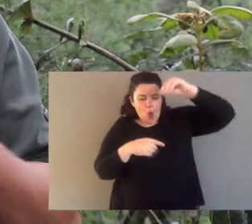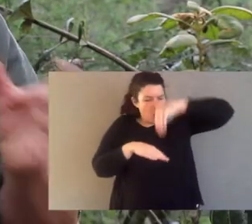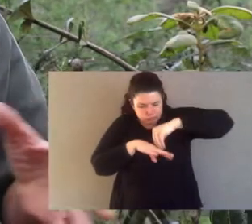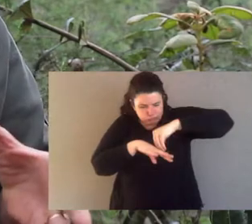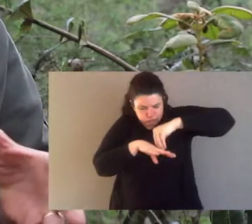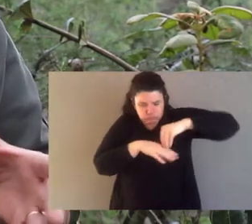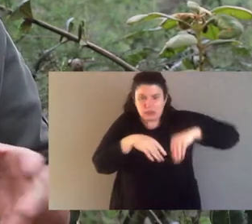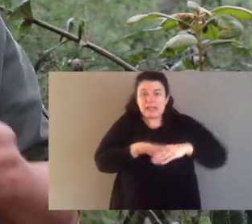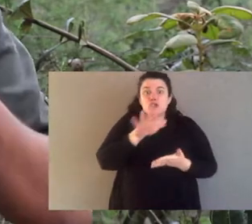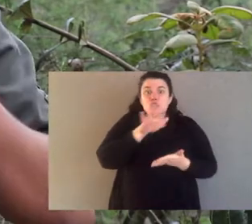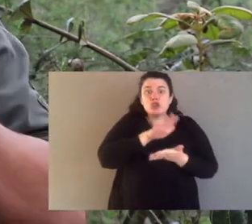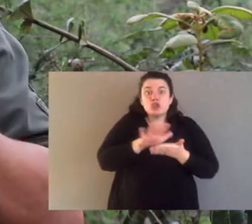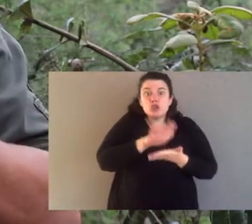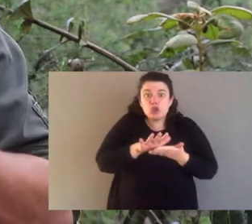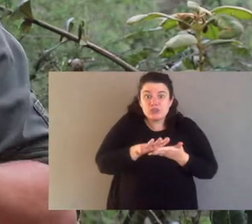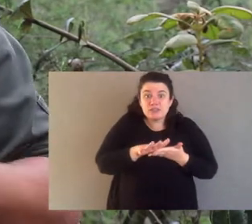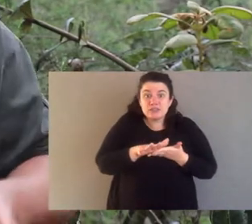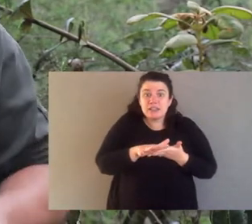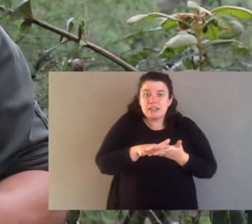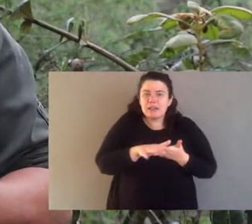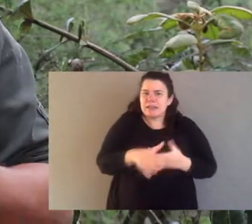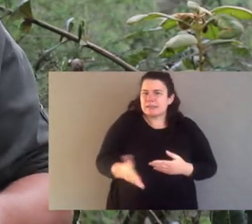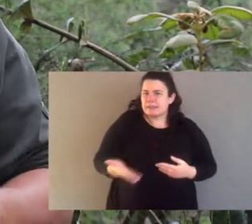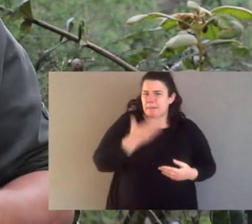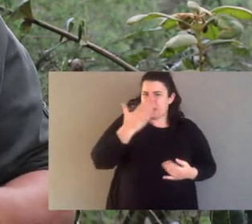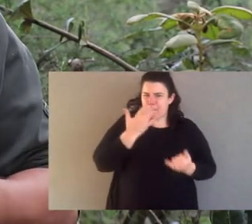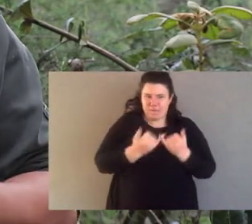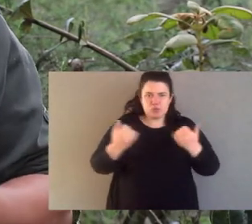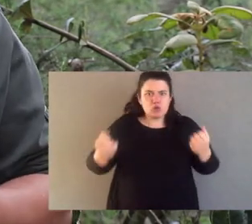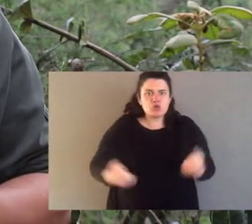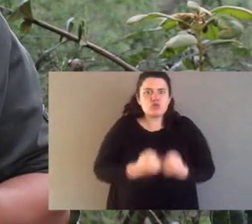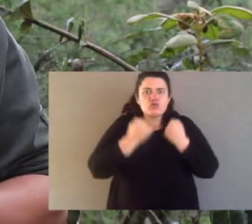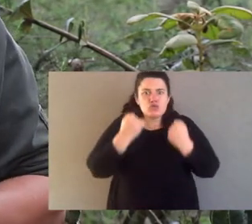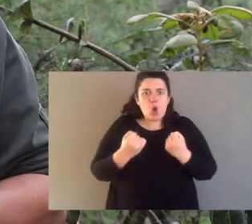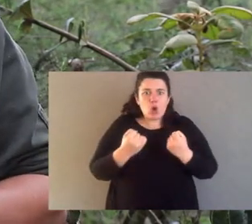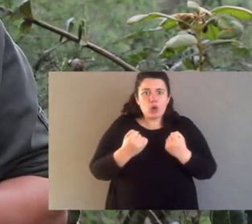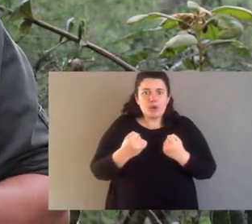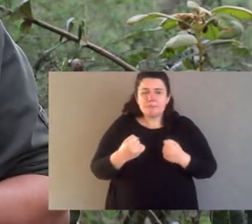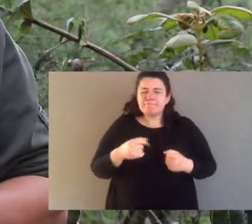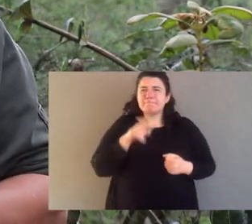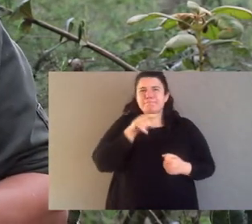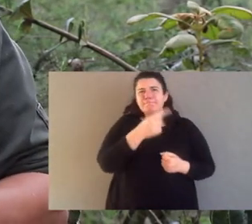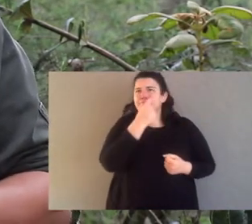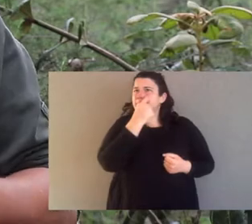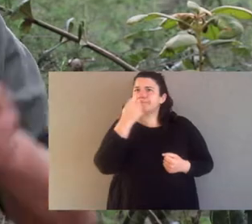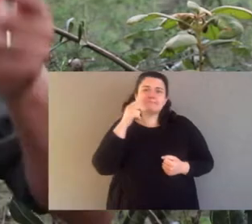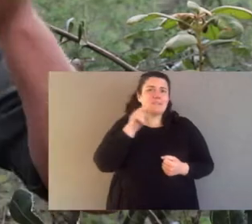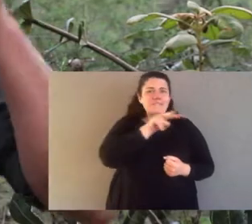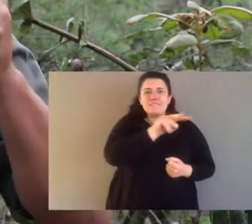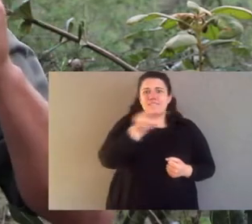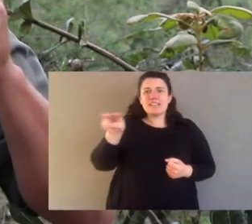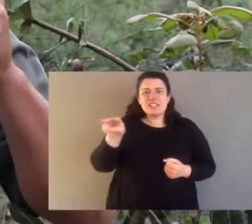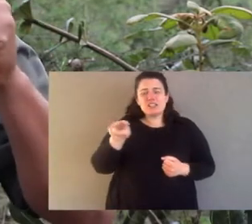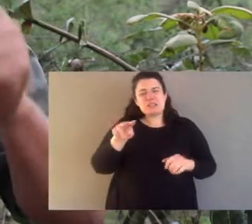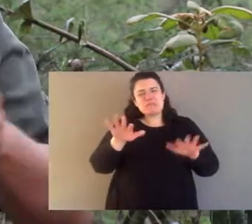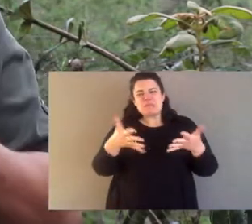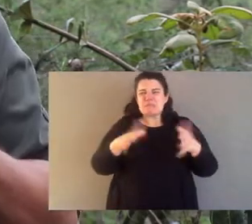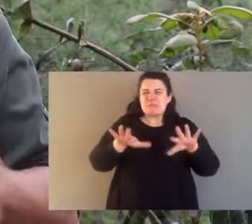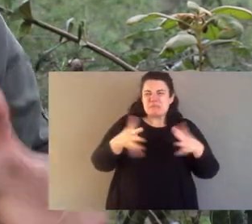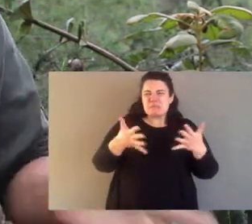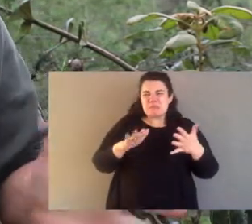than, let's say, a bandicoot. They use that to bury it down into the dirt, but it also has a great sense of smell. Now, their vision,